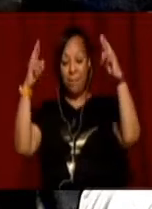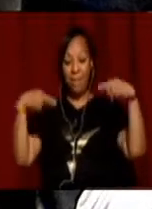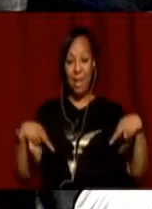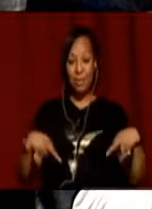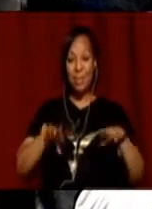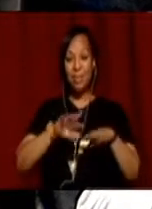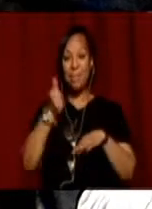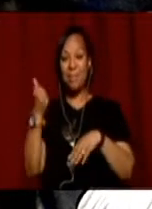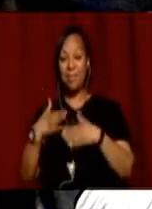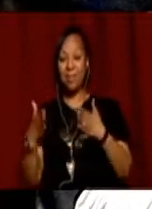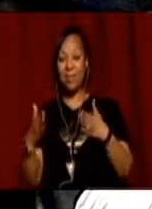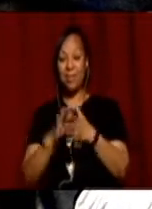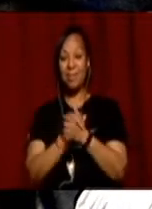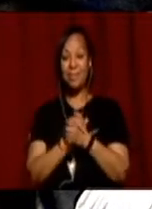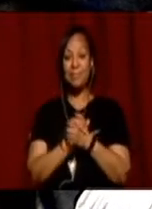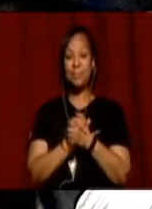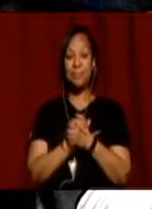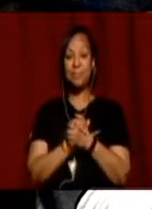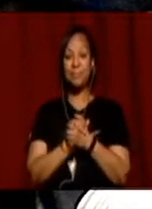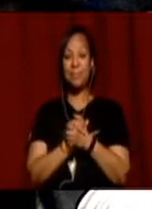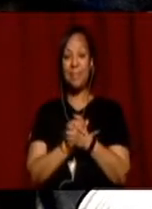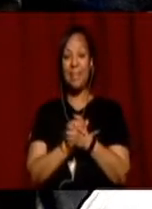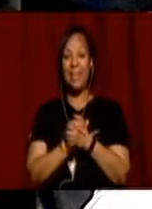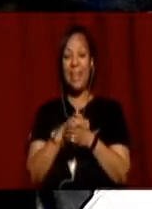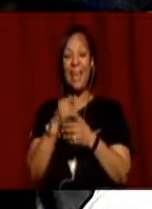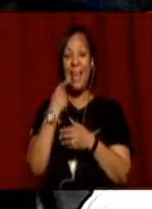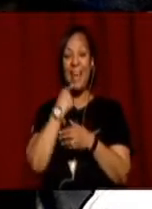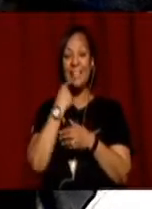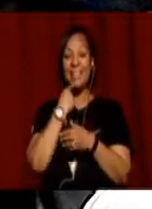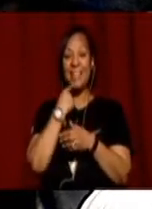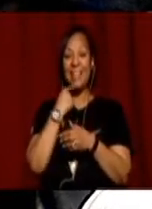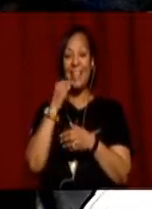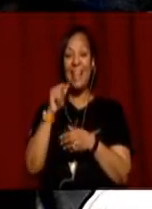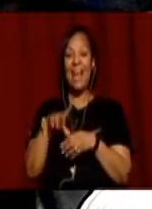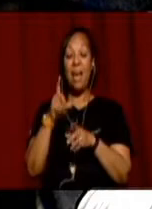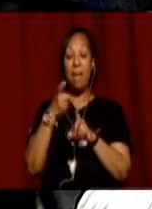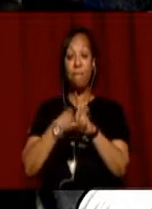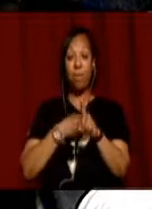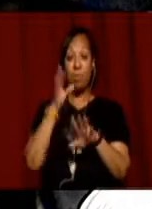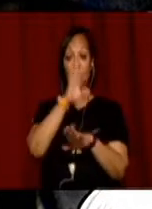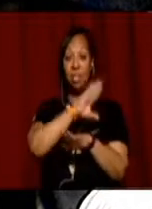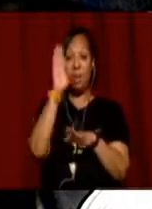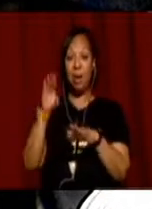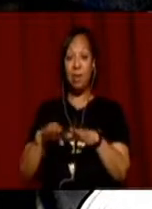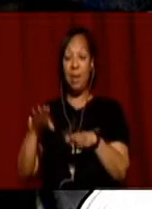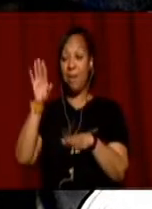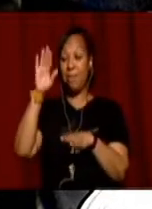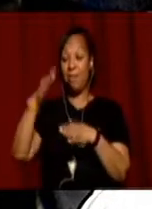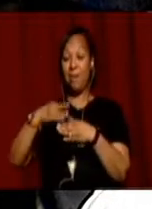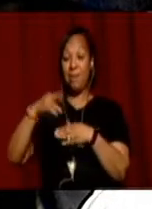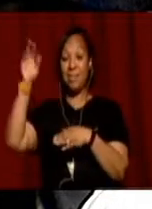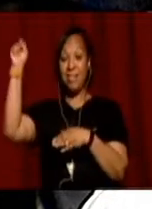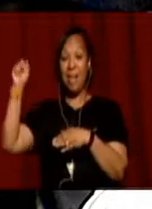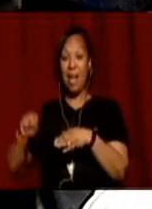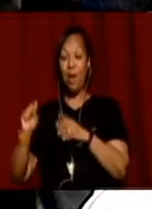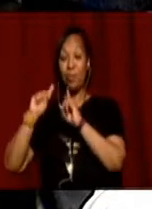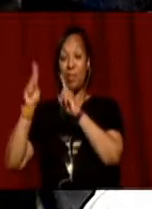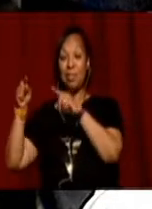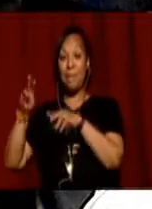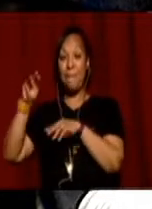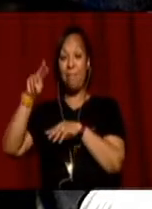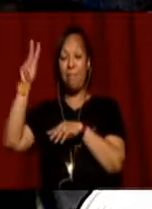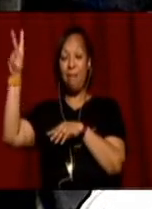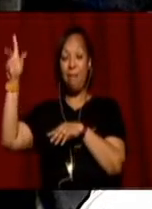things. Ultimately, I saw that I had to, I'm from Chicago. I'm from the South Side. I went to Mount Carmel High School,